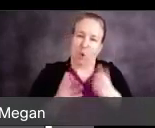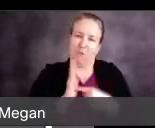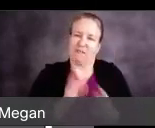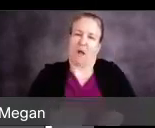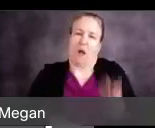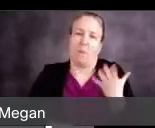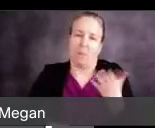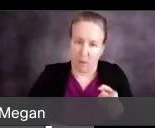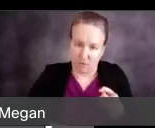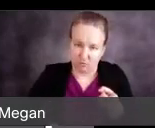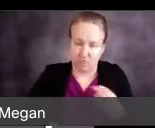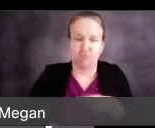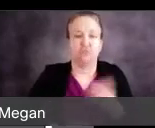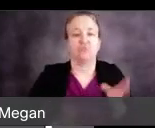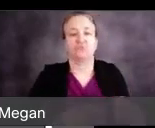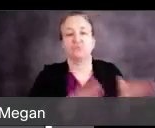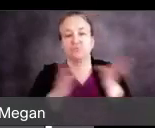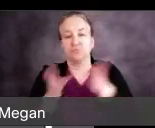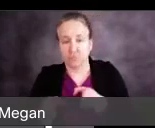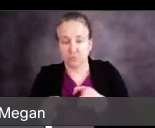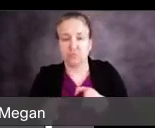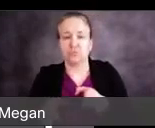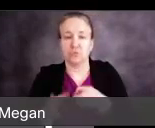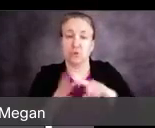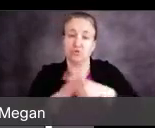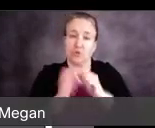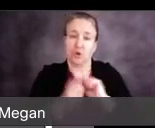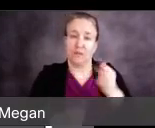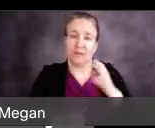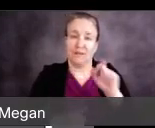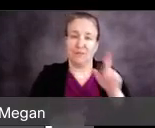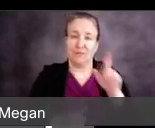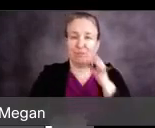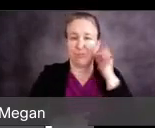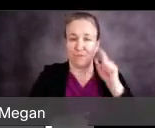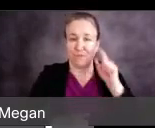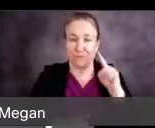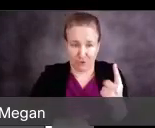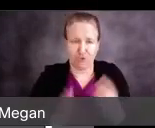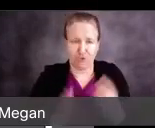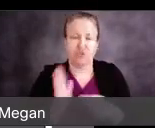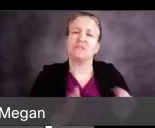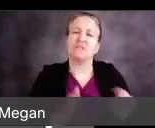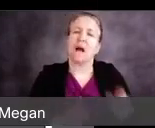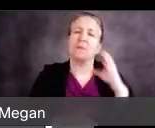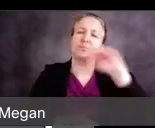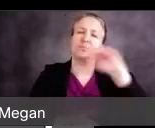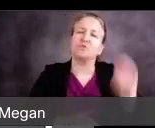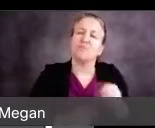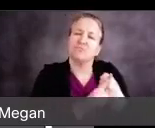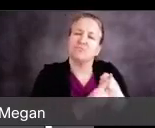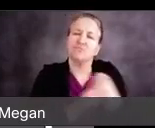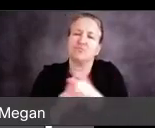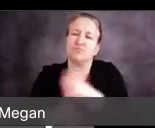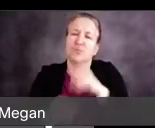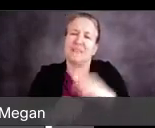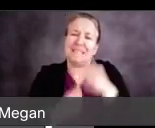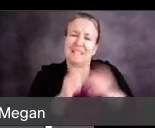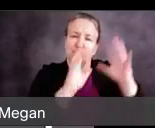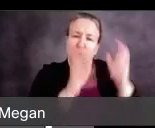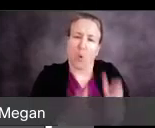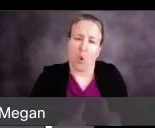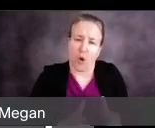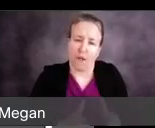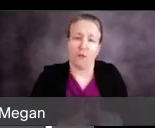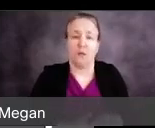represents. The next column, beginning with April 1st, shows the percent of cases within each of these cohorts and